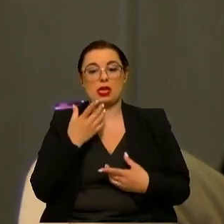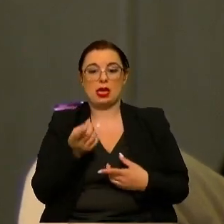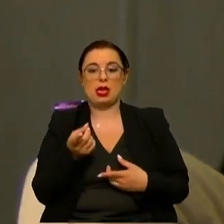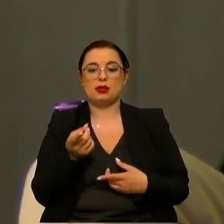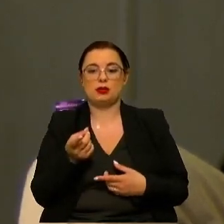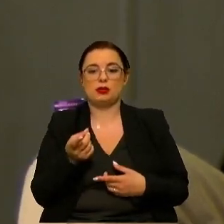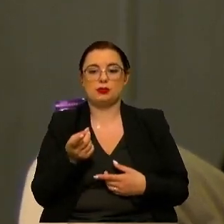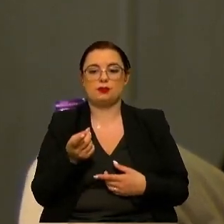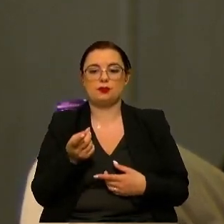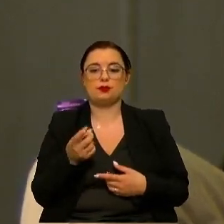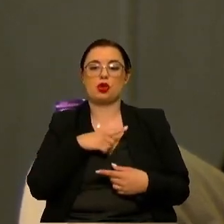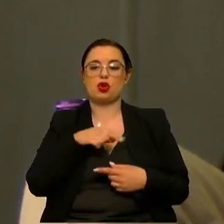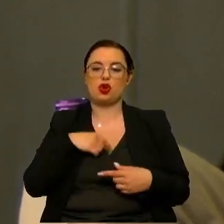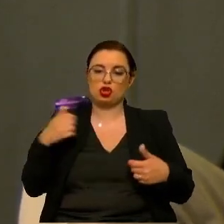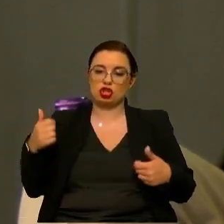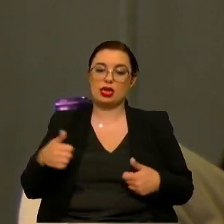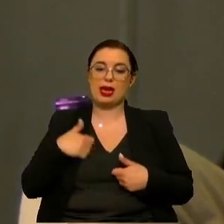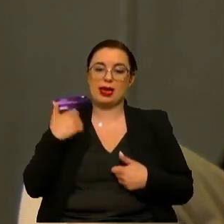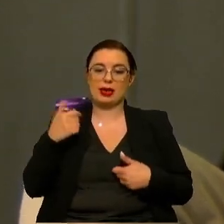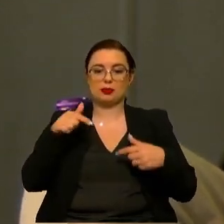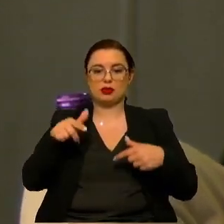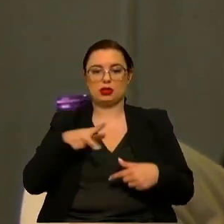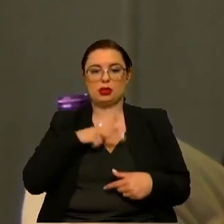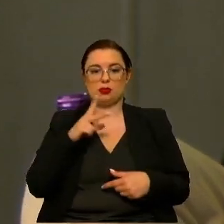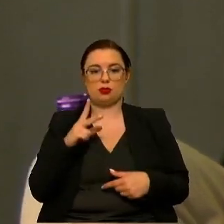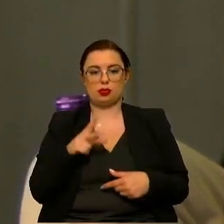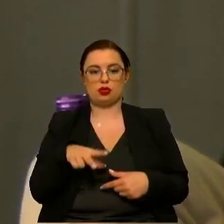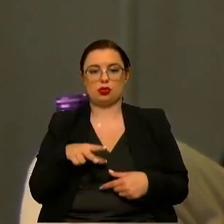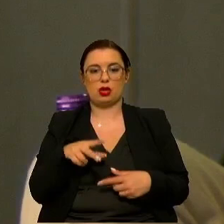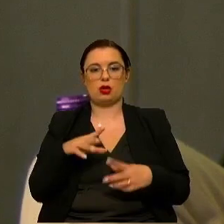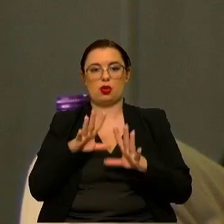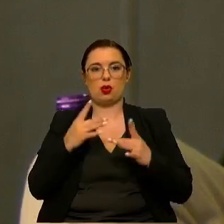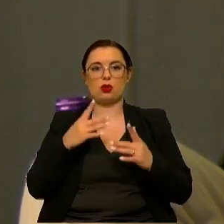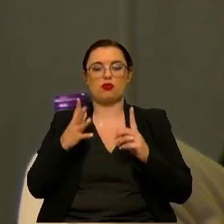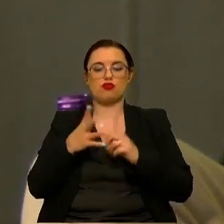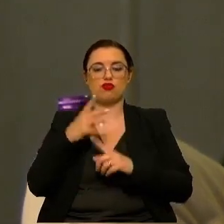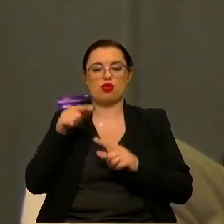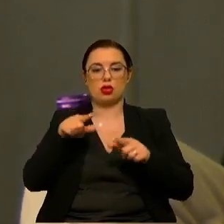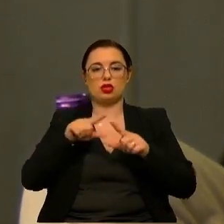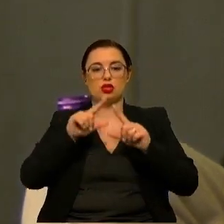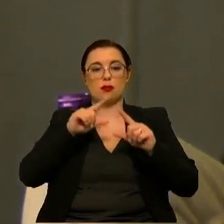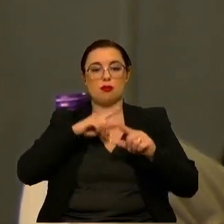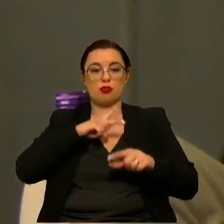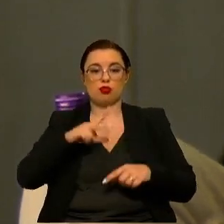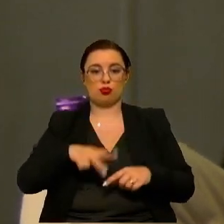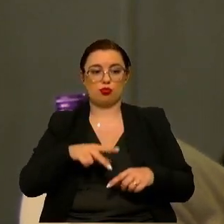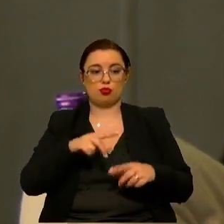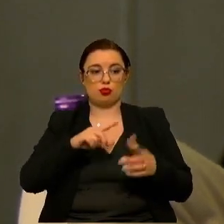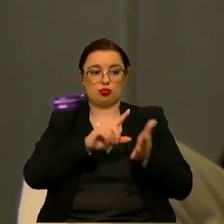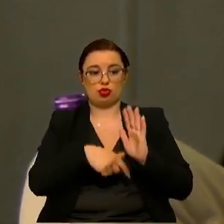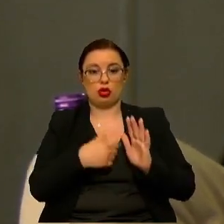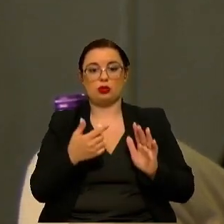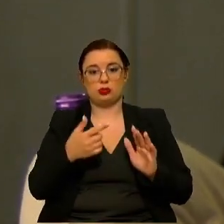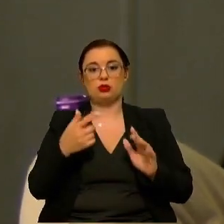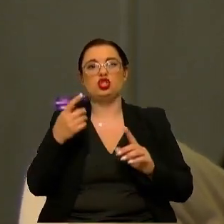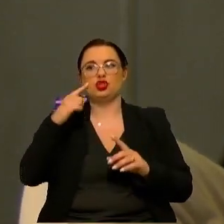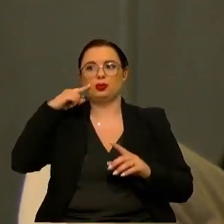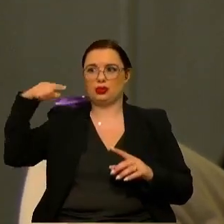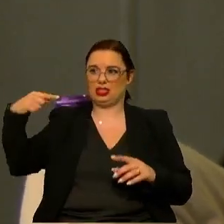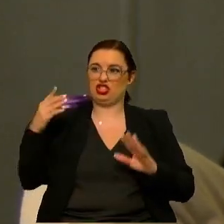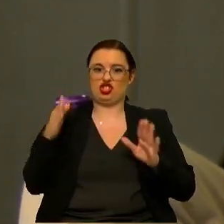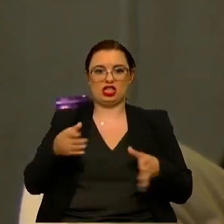ground. And there's also an advantage here in Portugal when we got this project, and we have